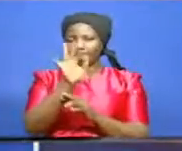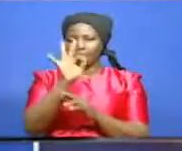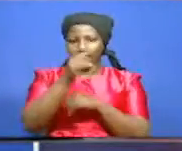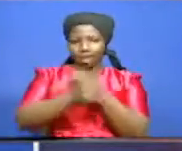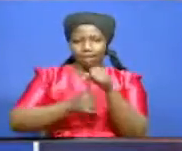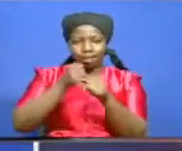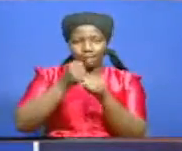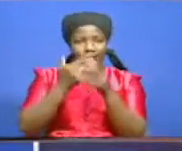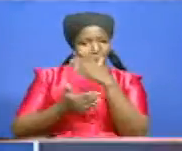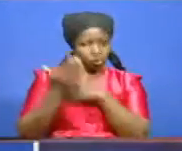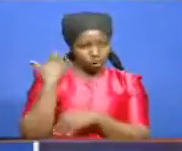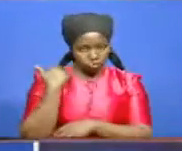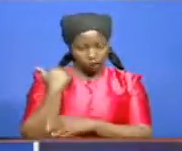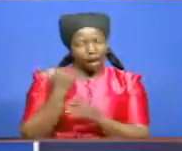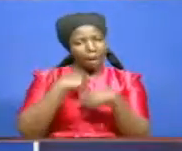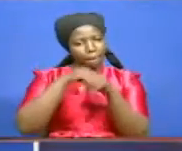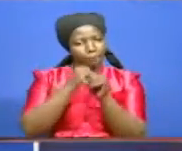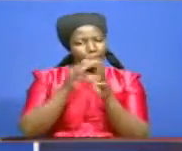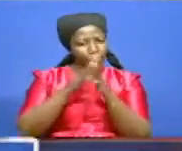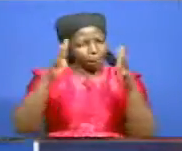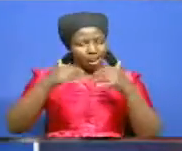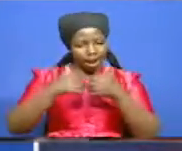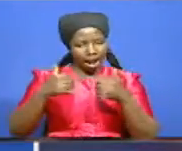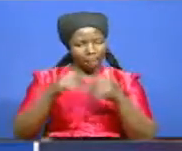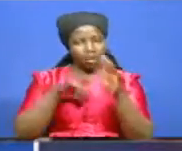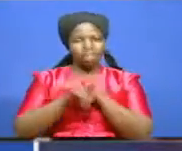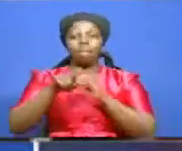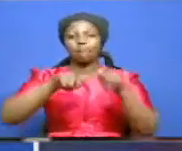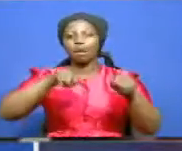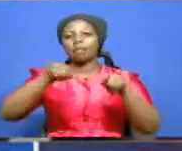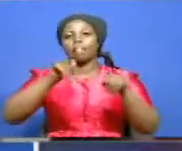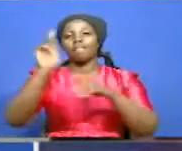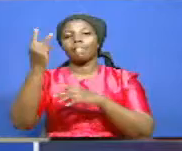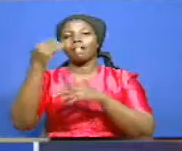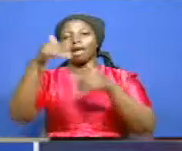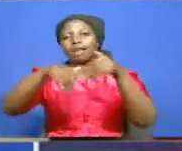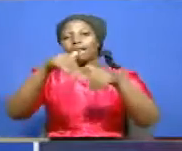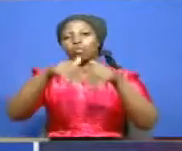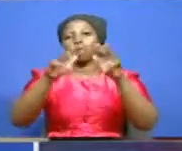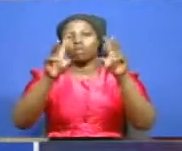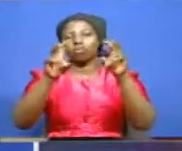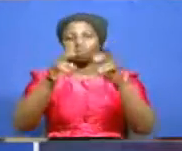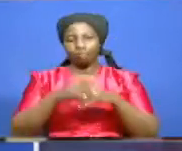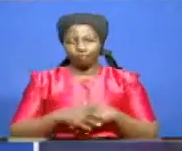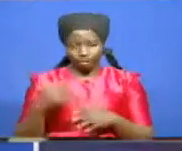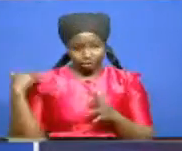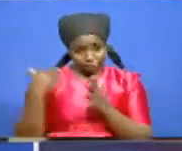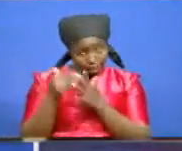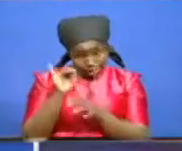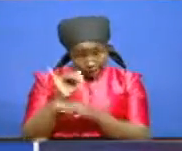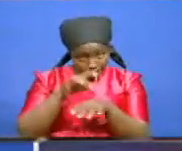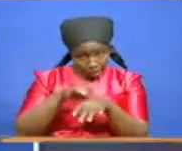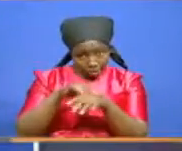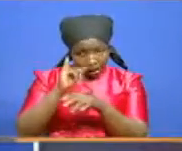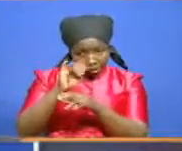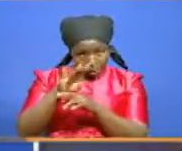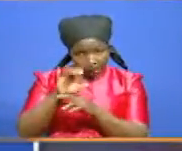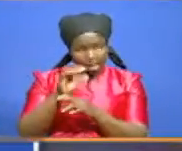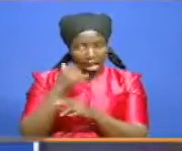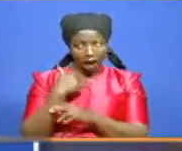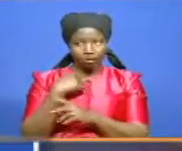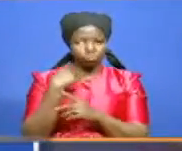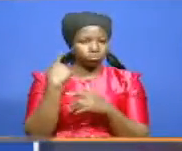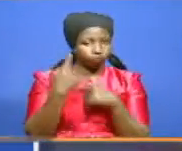ago created a huge gap in the management of Kenya's electoral affairs. Since then, IEBC has kept a brave face